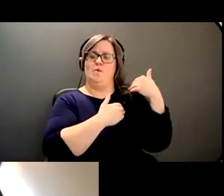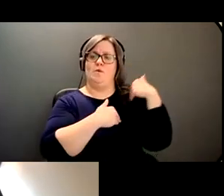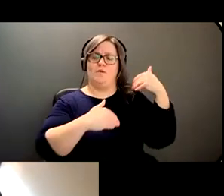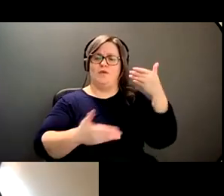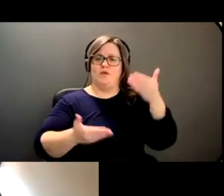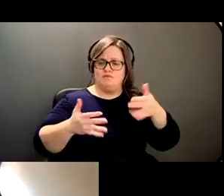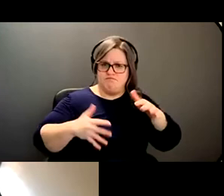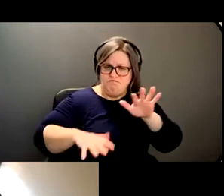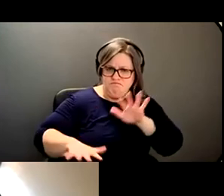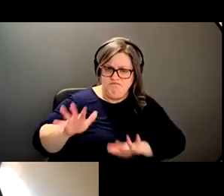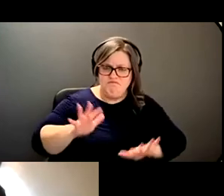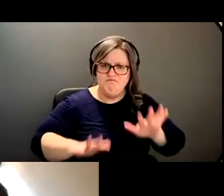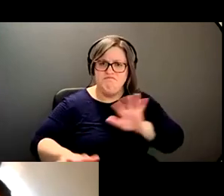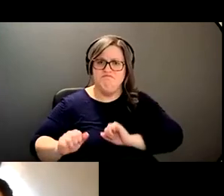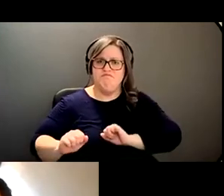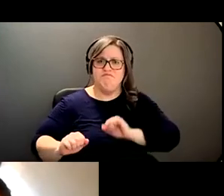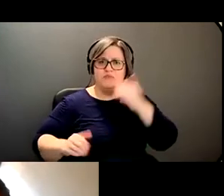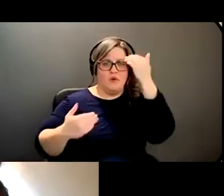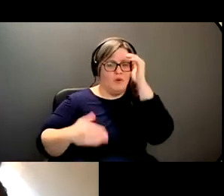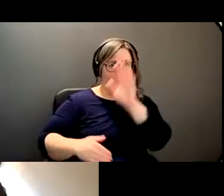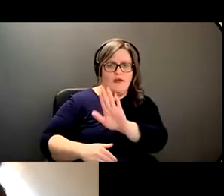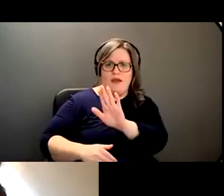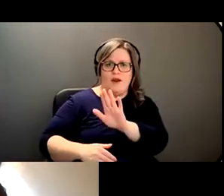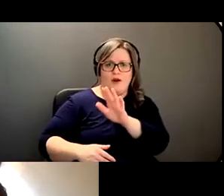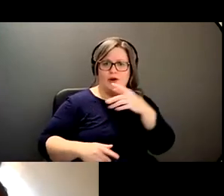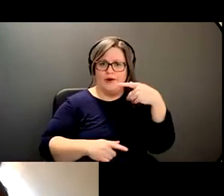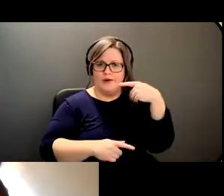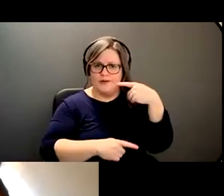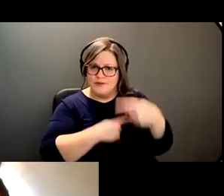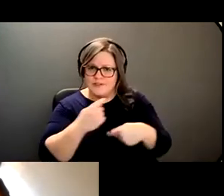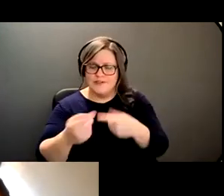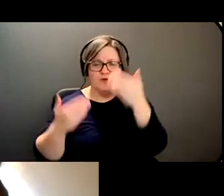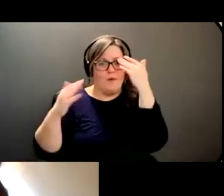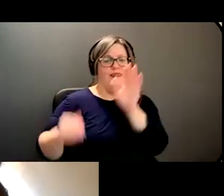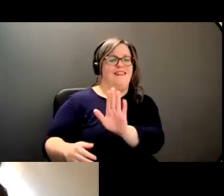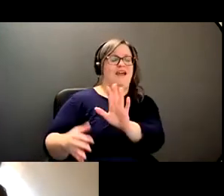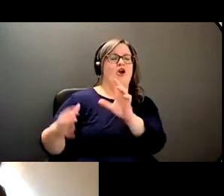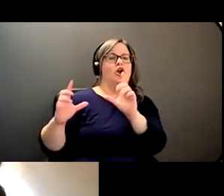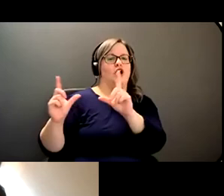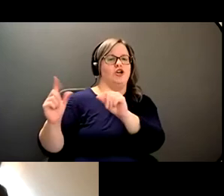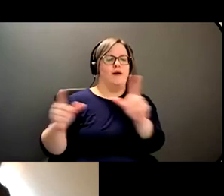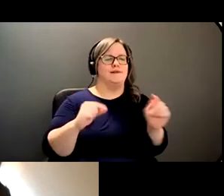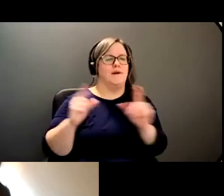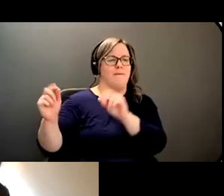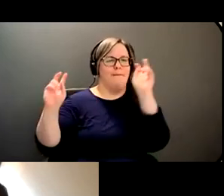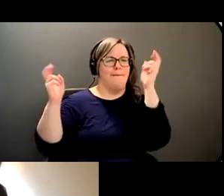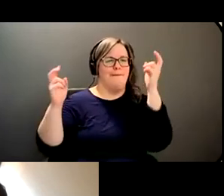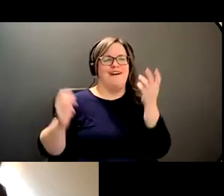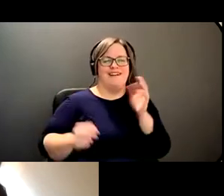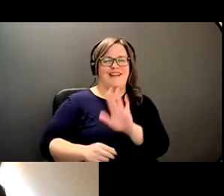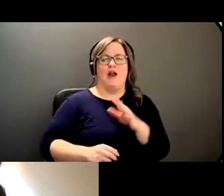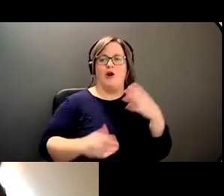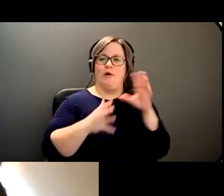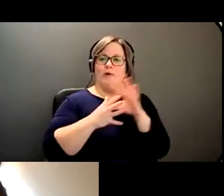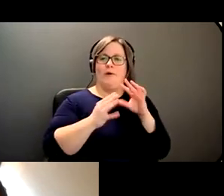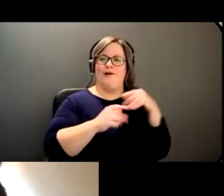the oral traditions, aka gossip of the region. And it's so